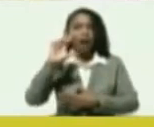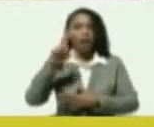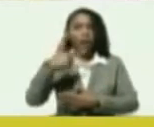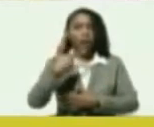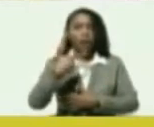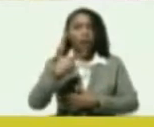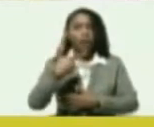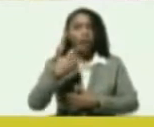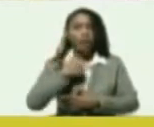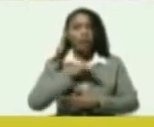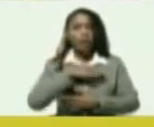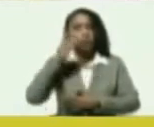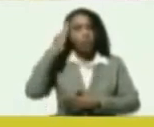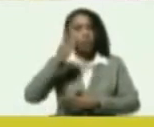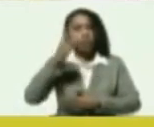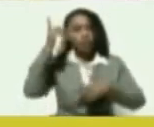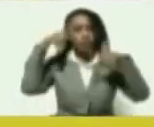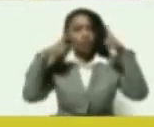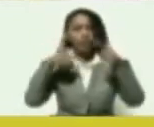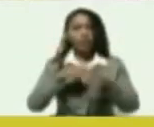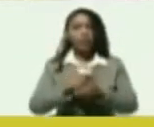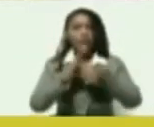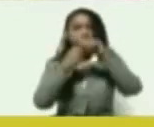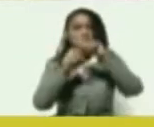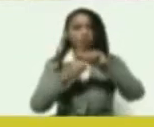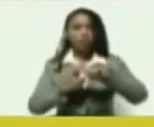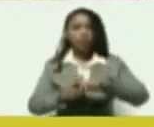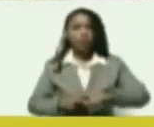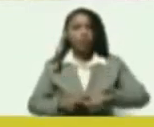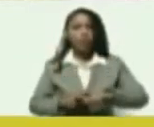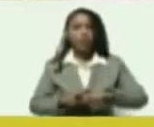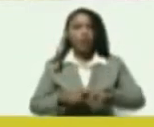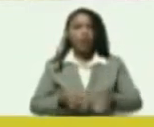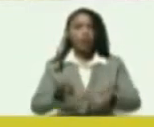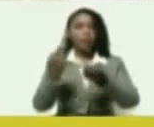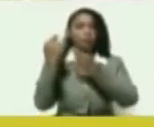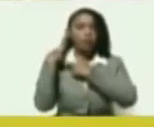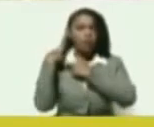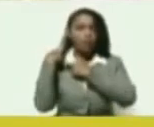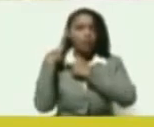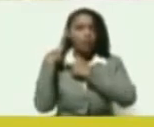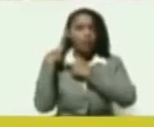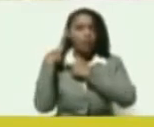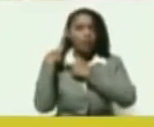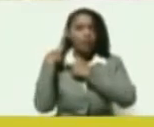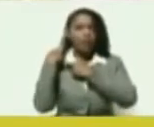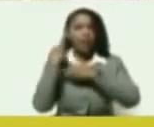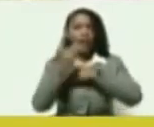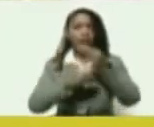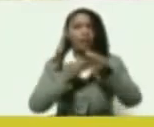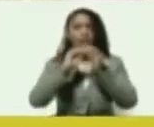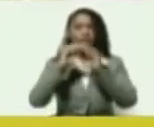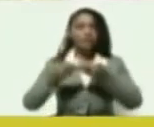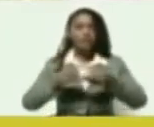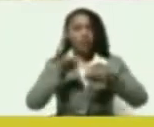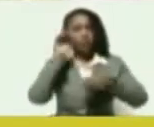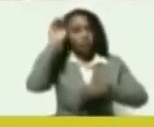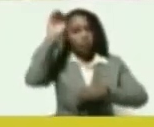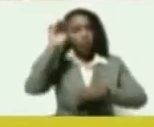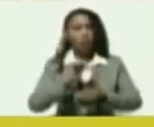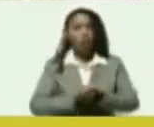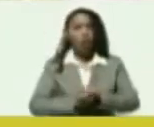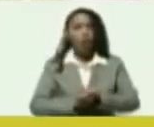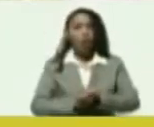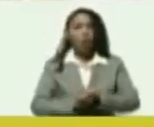That include itself the 3 R's by our commander-in-chief. They take it and